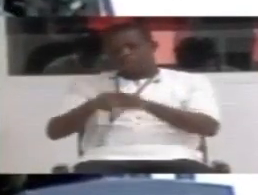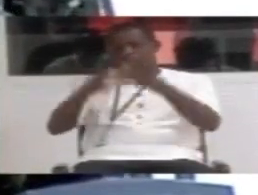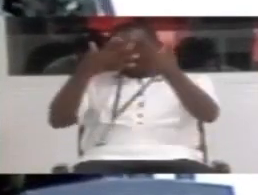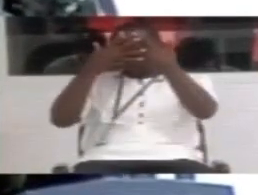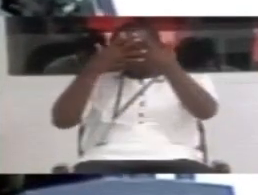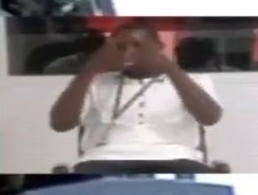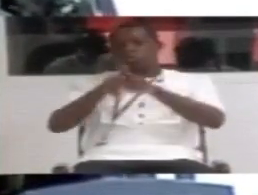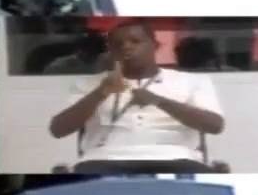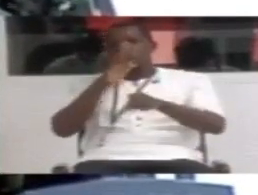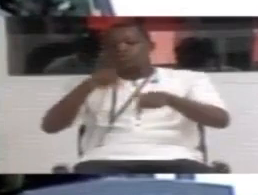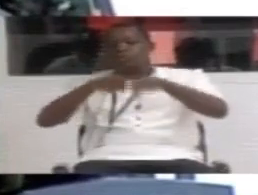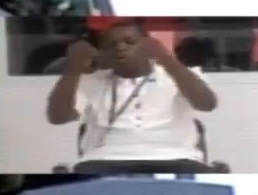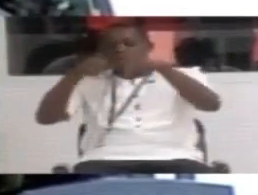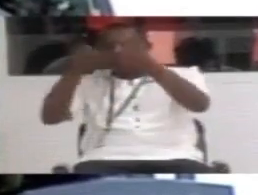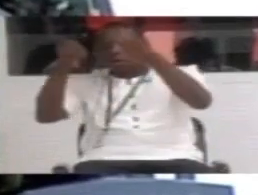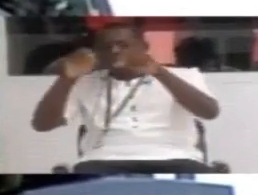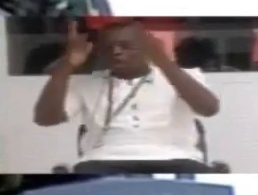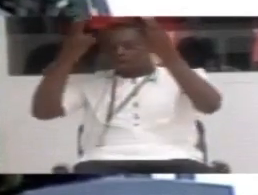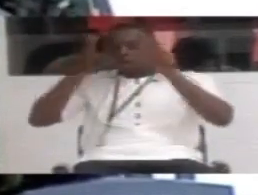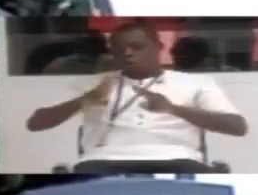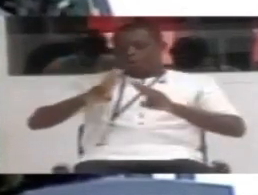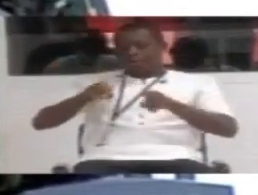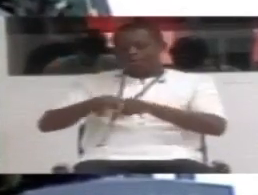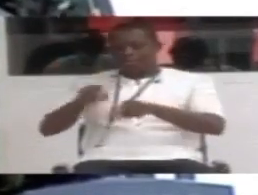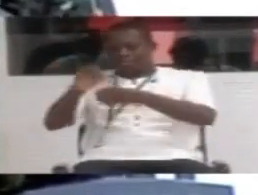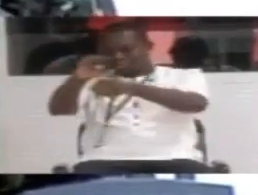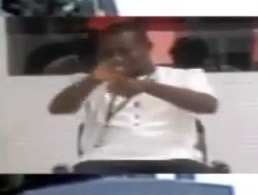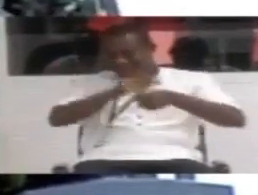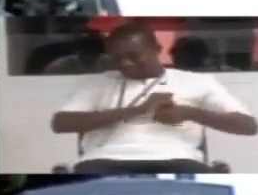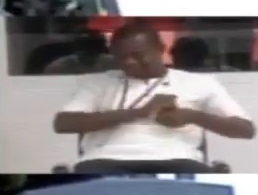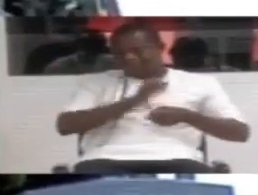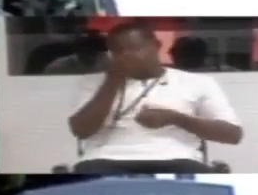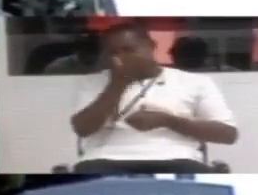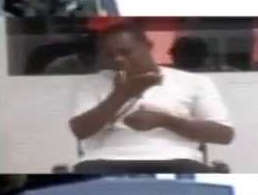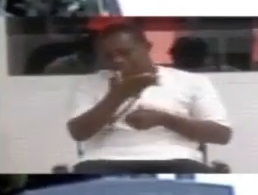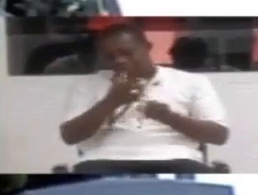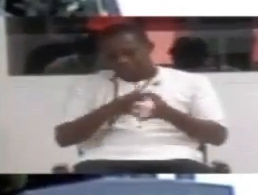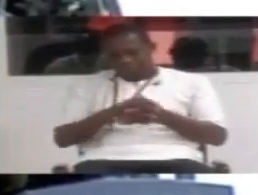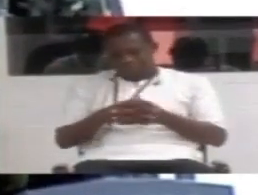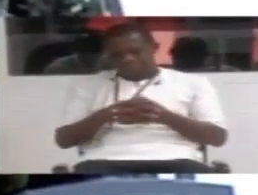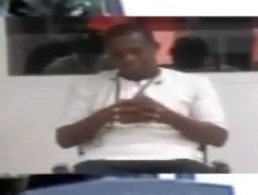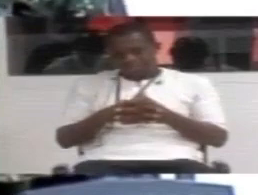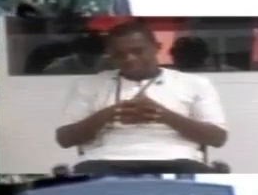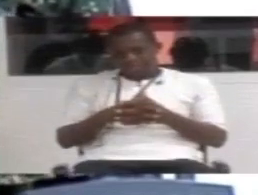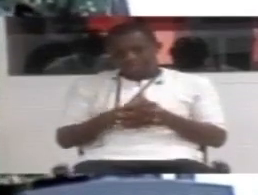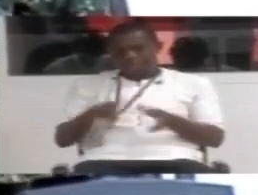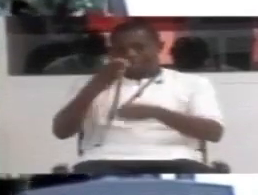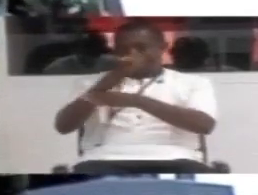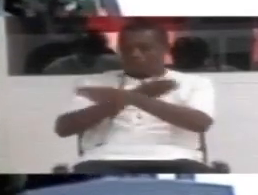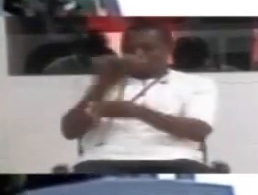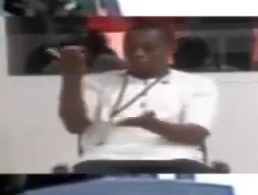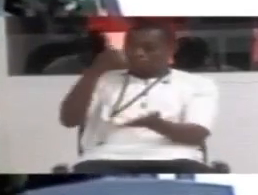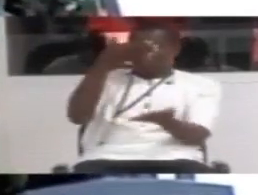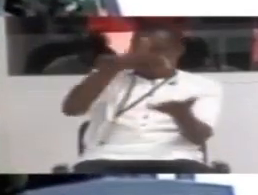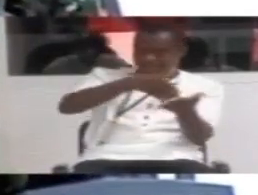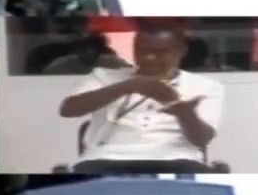ñu yaxal wa dal. Mile 2 is the place where the people who violate the laws are being kept. Bala ñoo dem fofu dañ jëkka